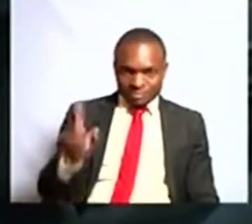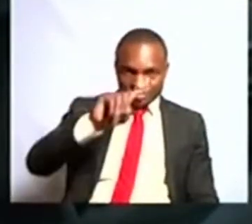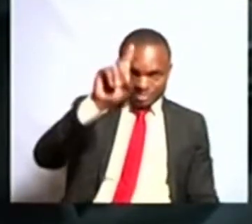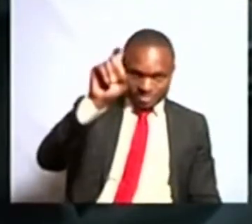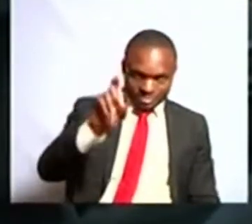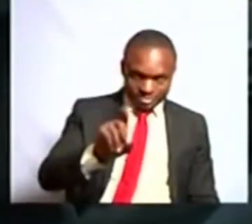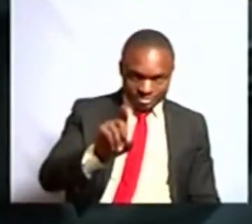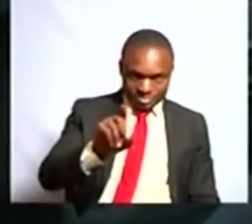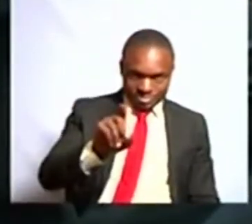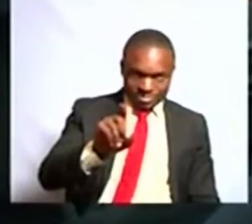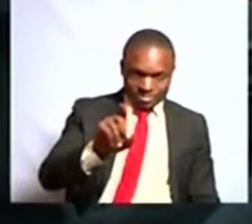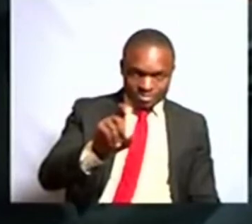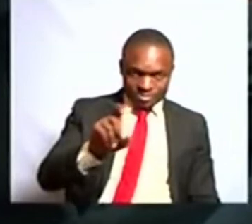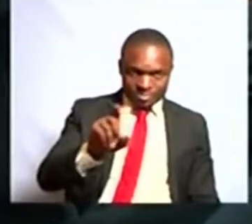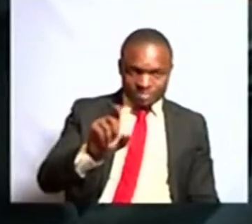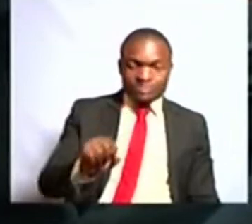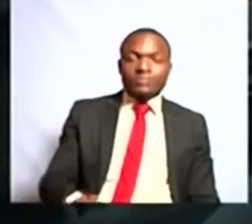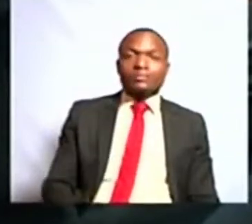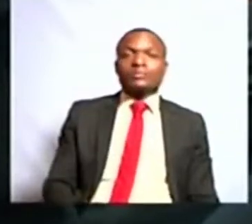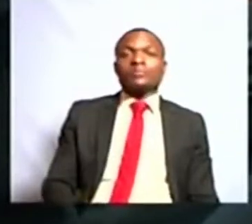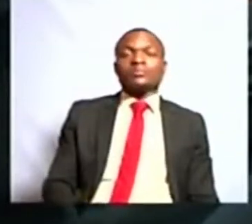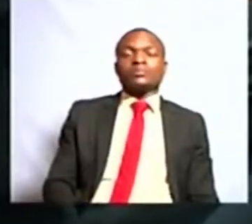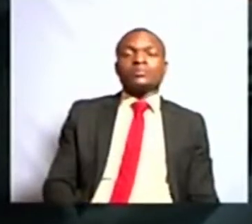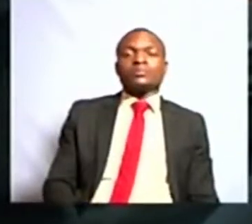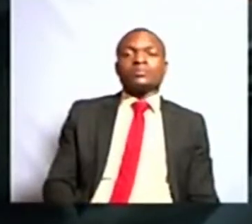question or the